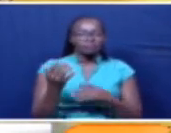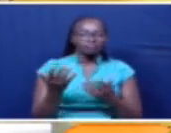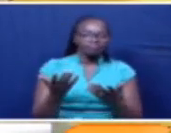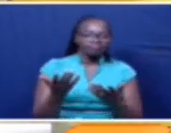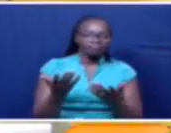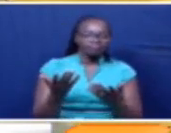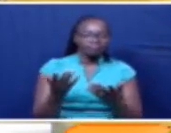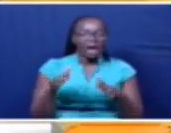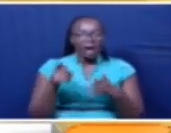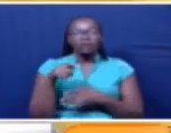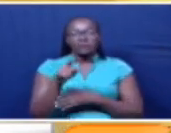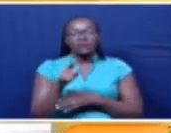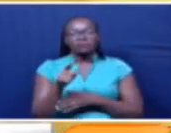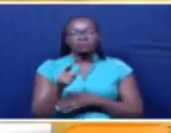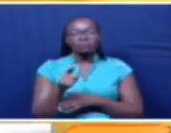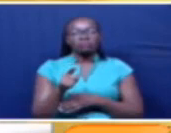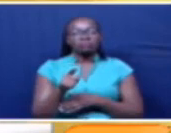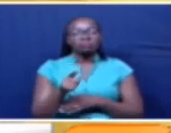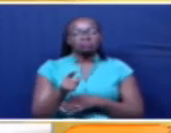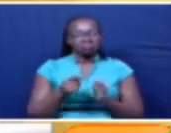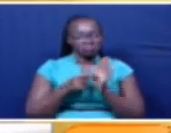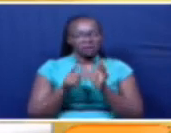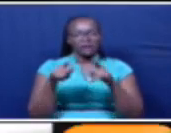the way you acquitted yourself during the interviews.